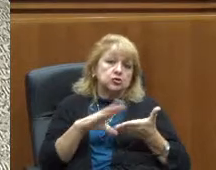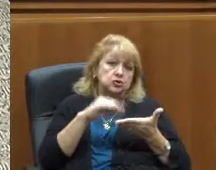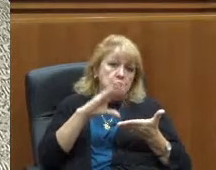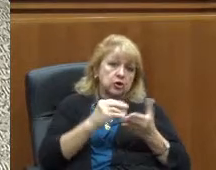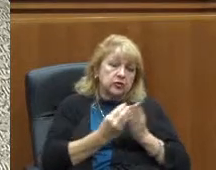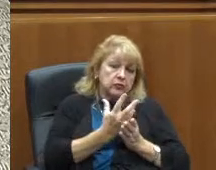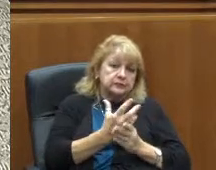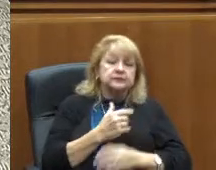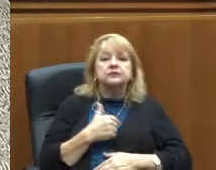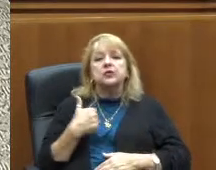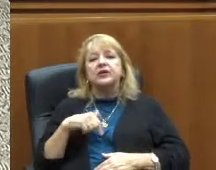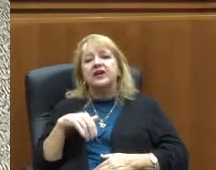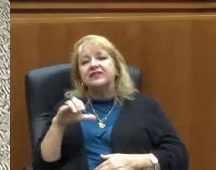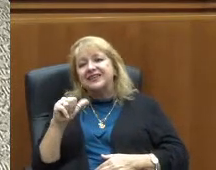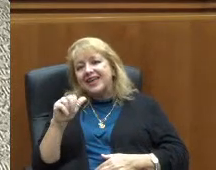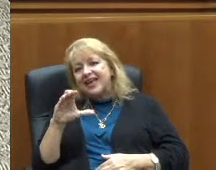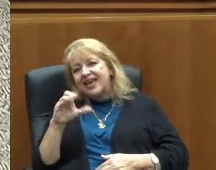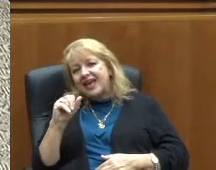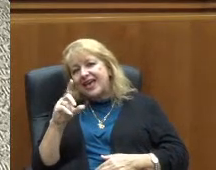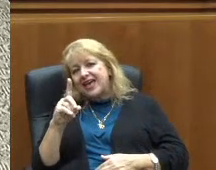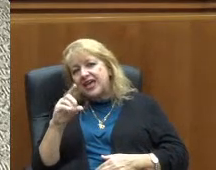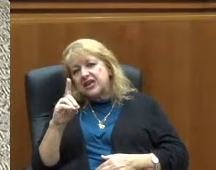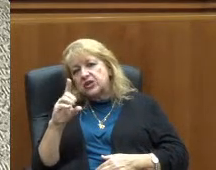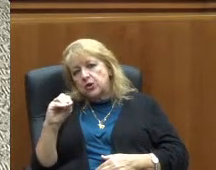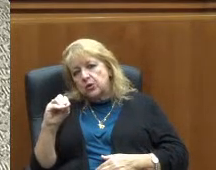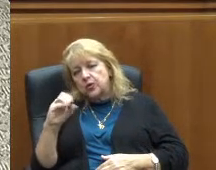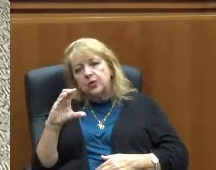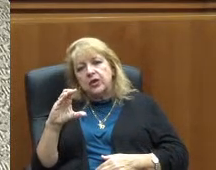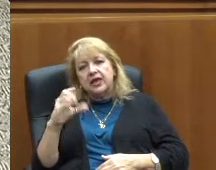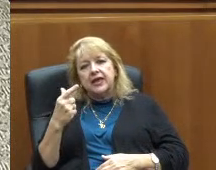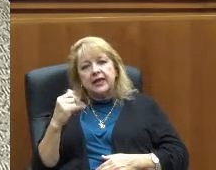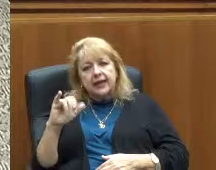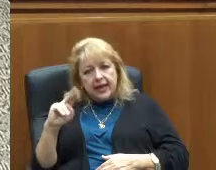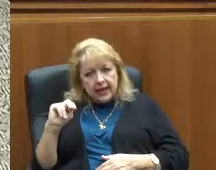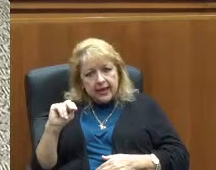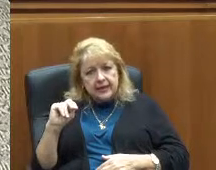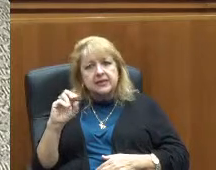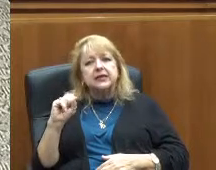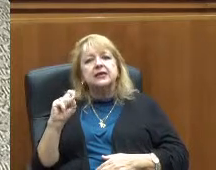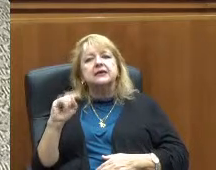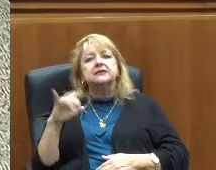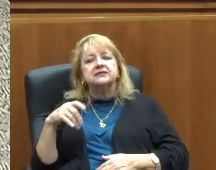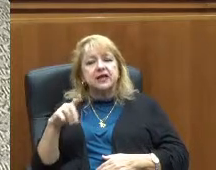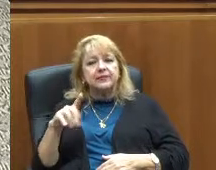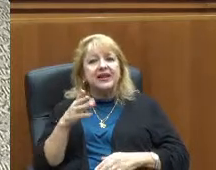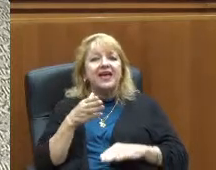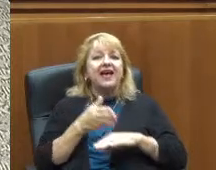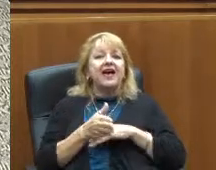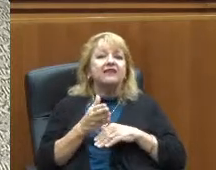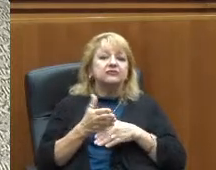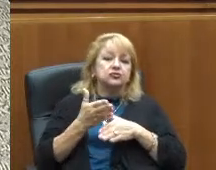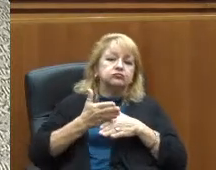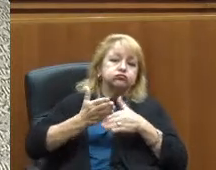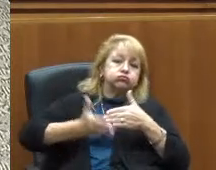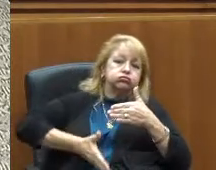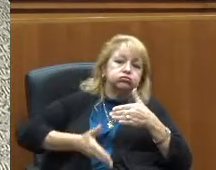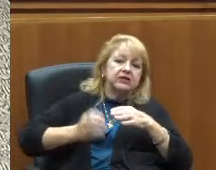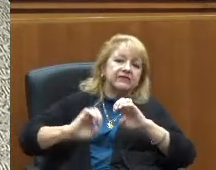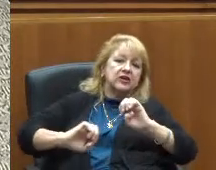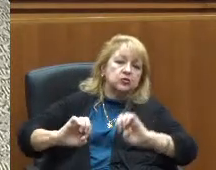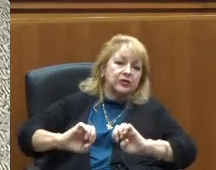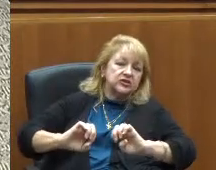Caddo Gain stipend, and this will be upon completion of all compass evaluations, but it takes into